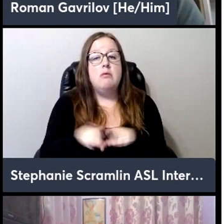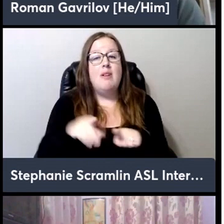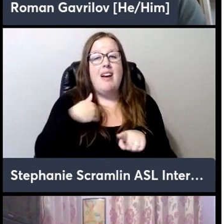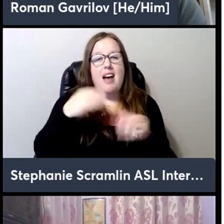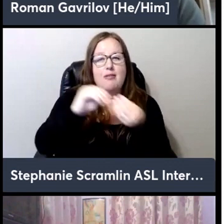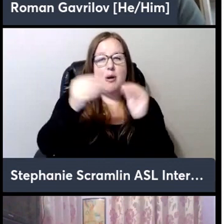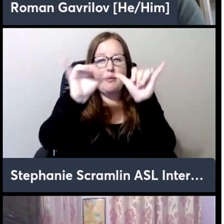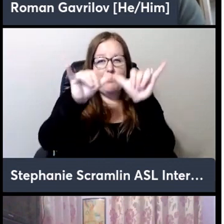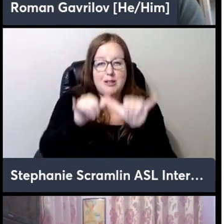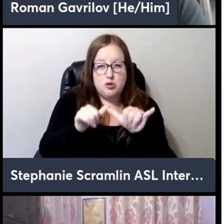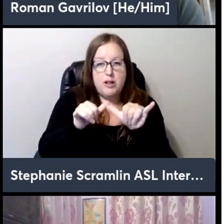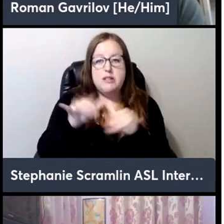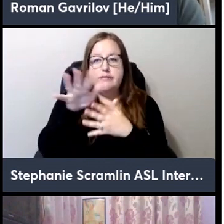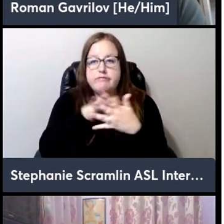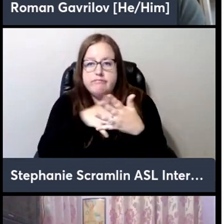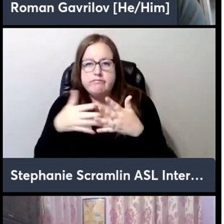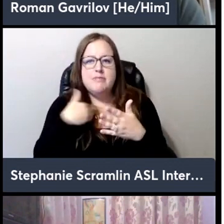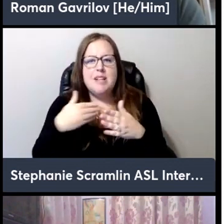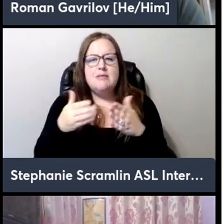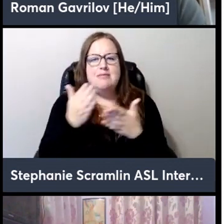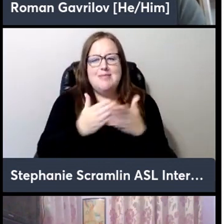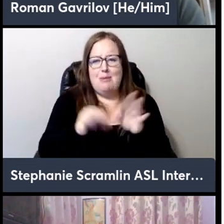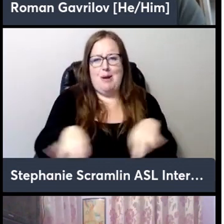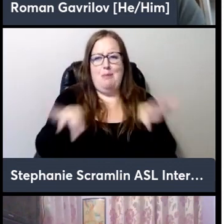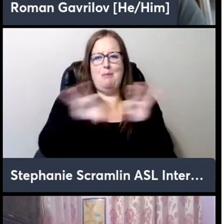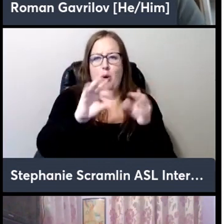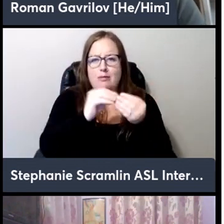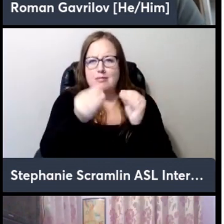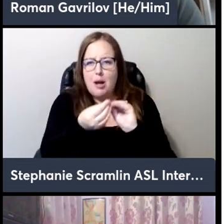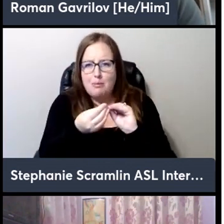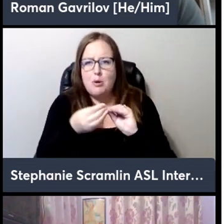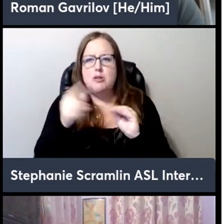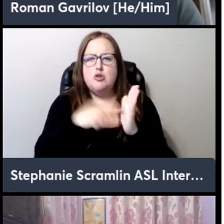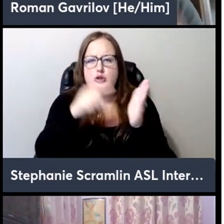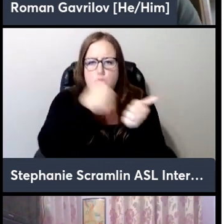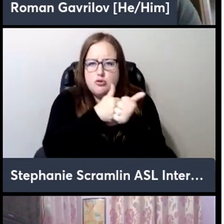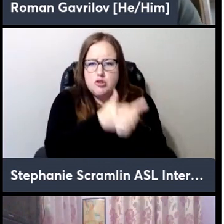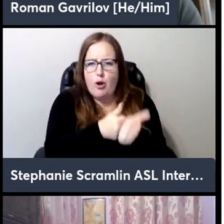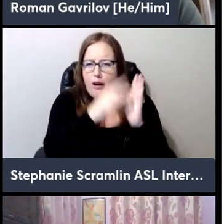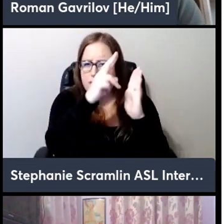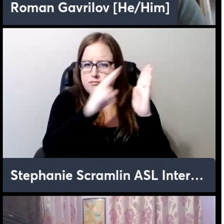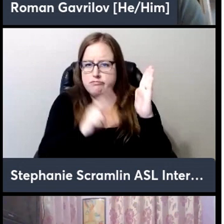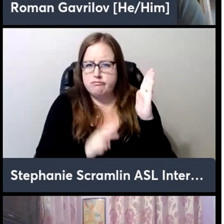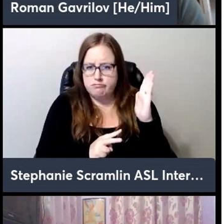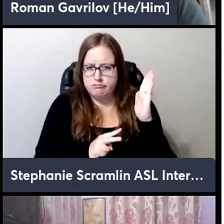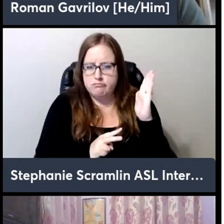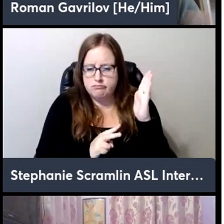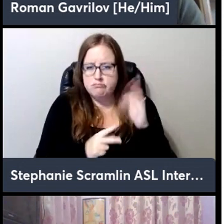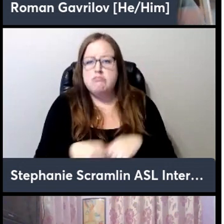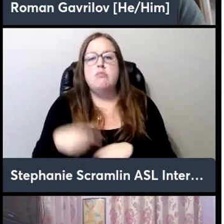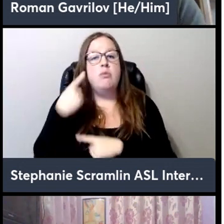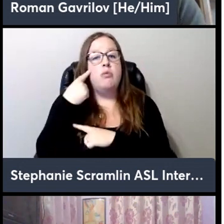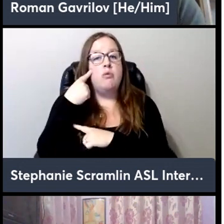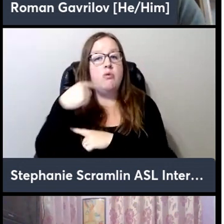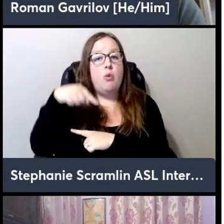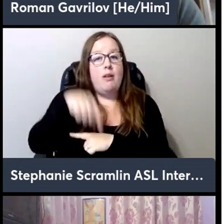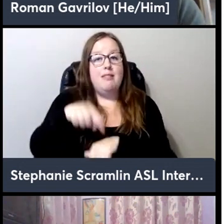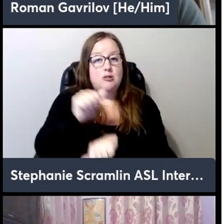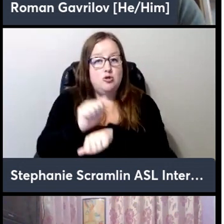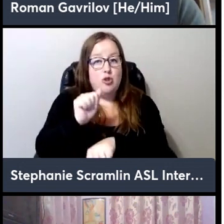metrics panel that has some key metrics for you to track. Now, since for this